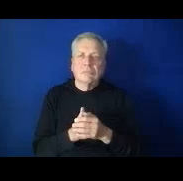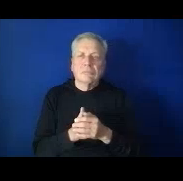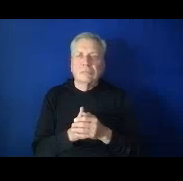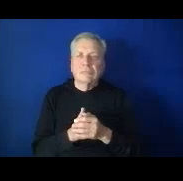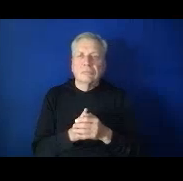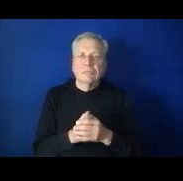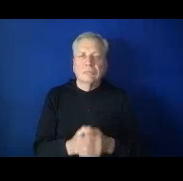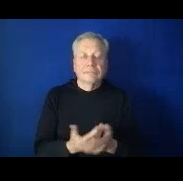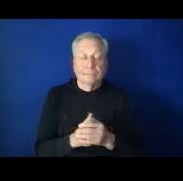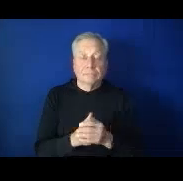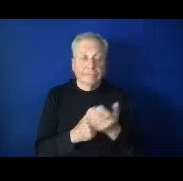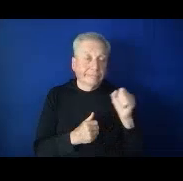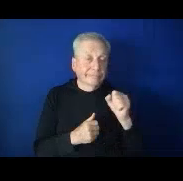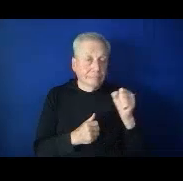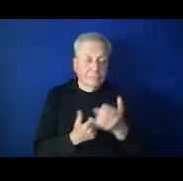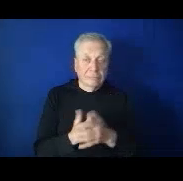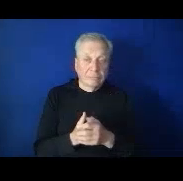Yep.